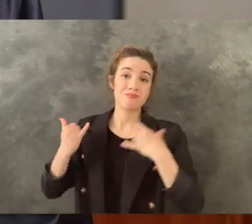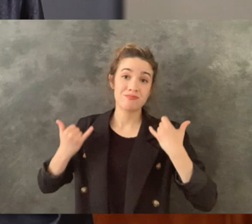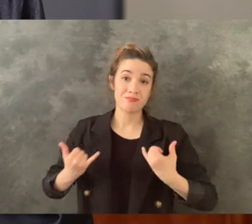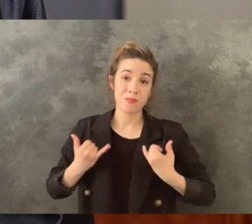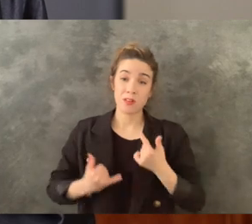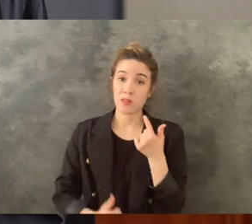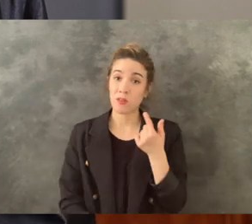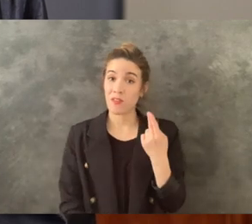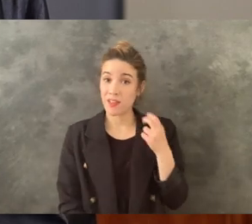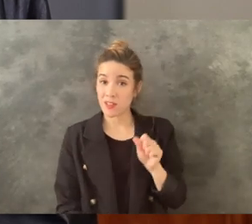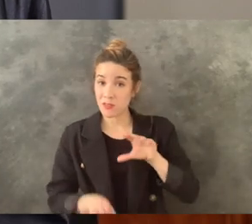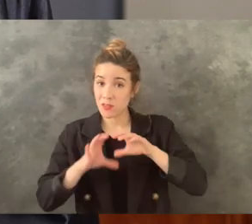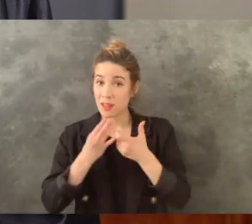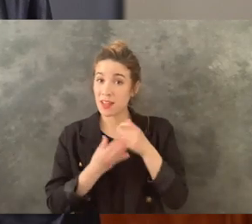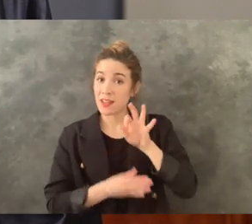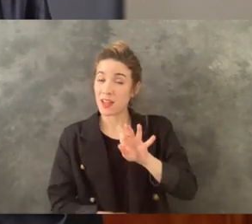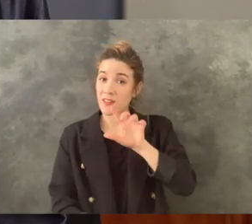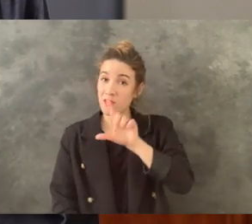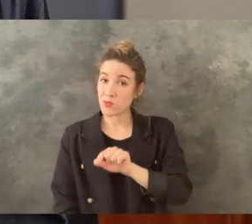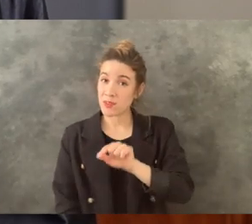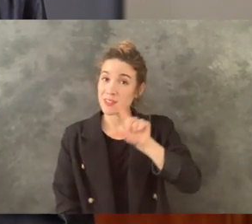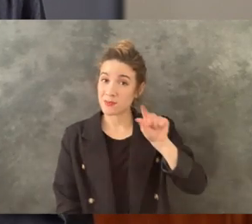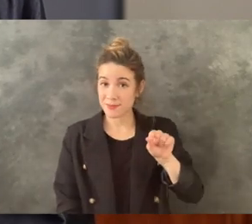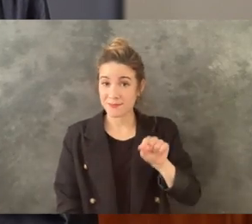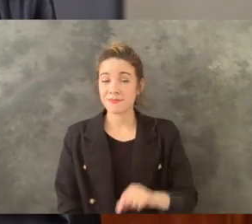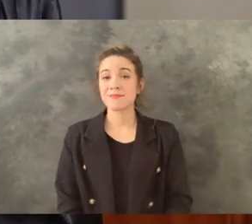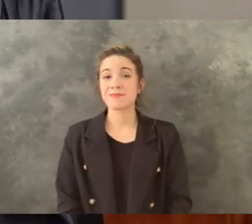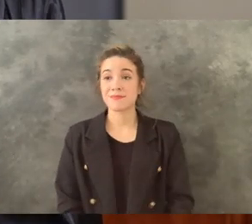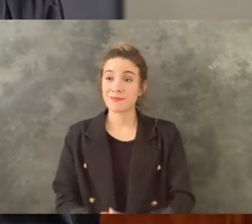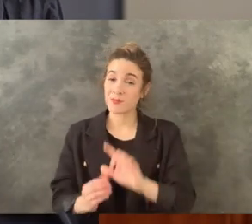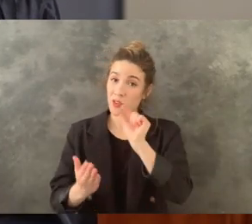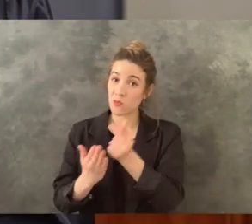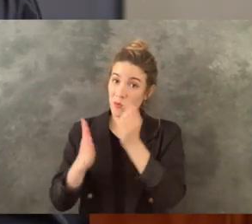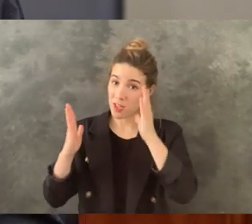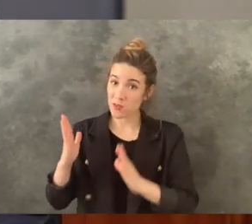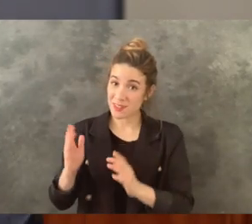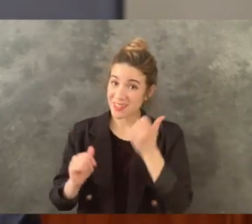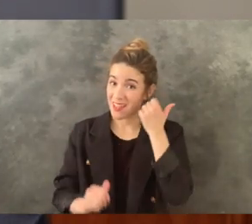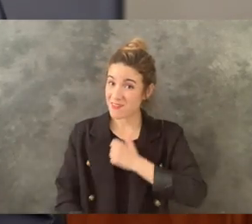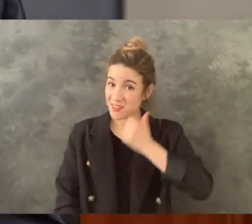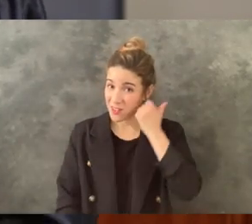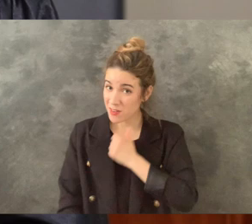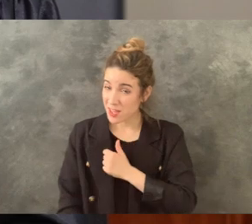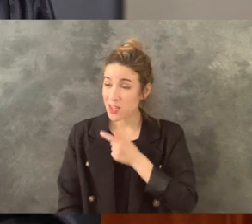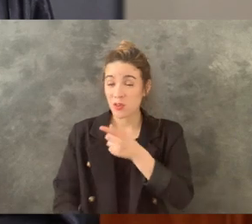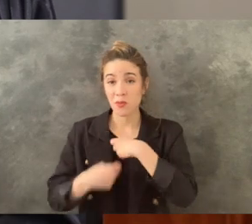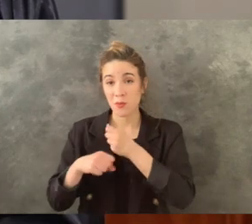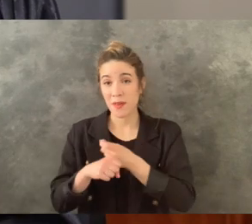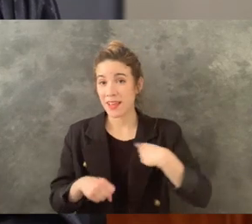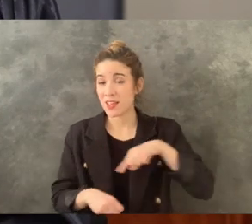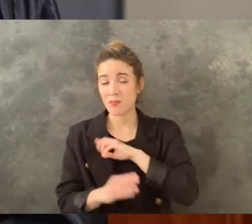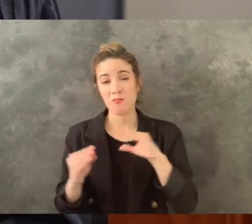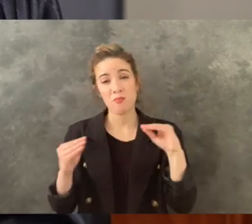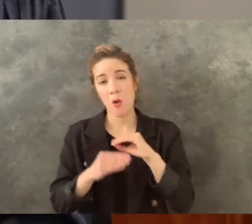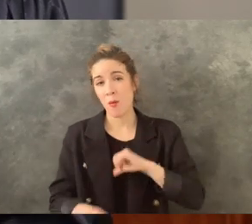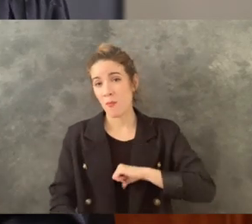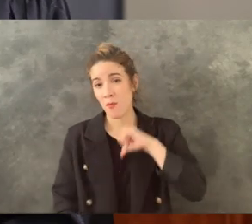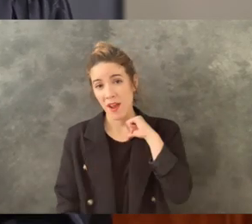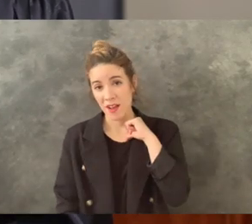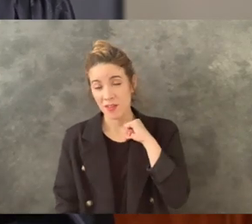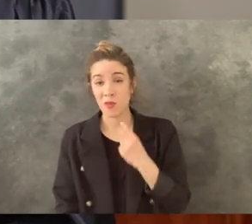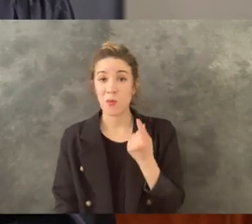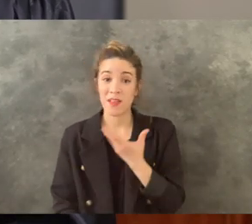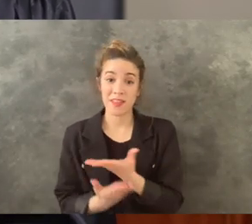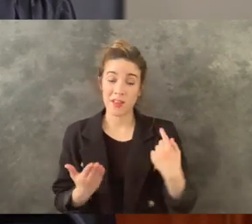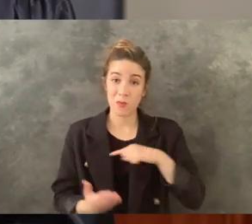High School Class of 2020. Graduates, each day you make us all the more proud. One thing is